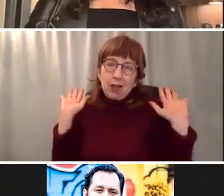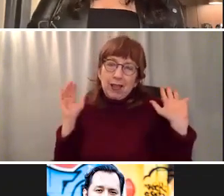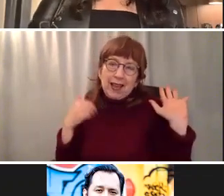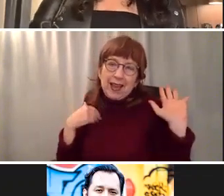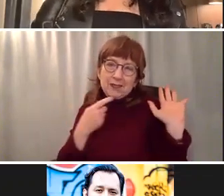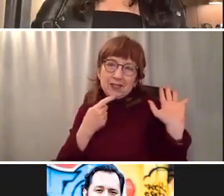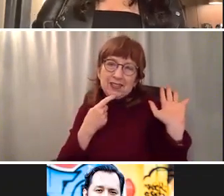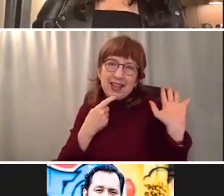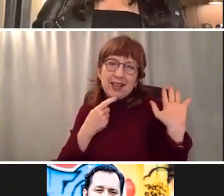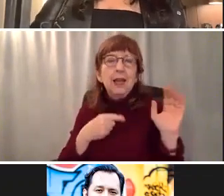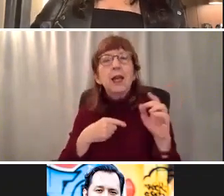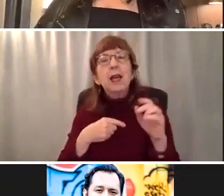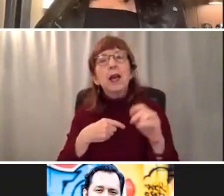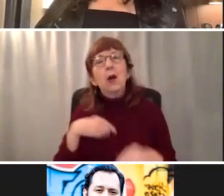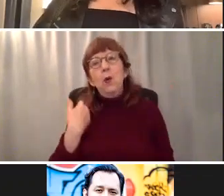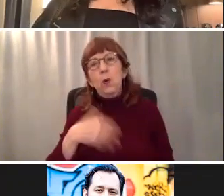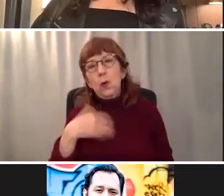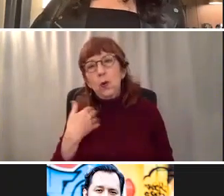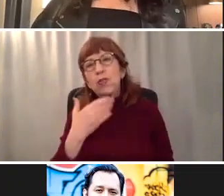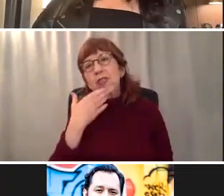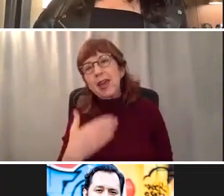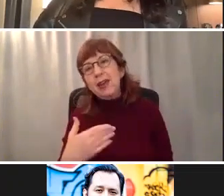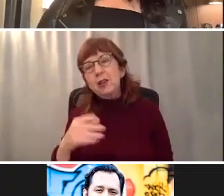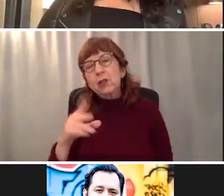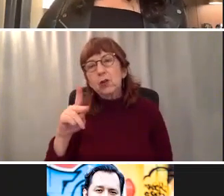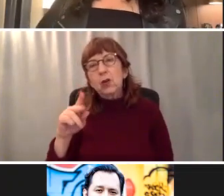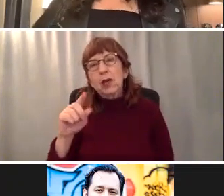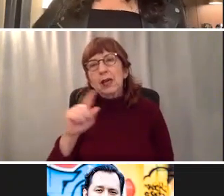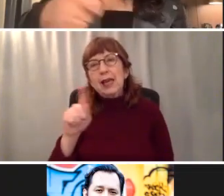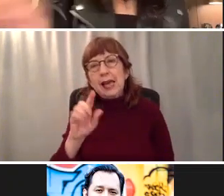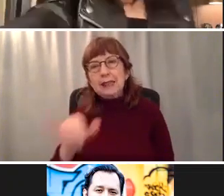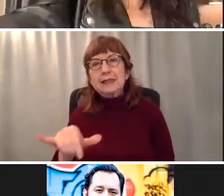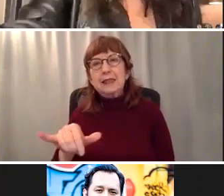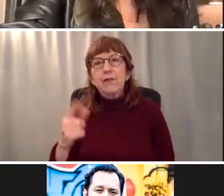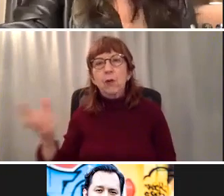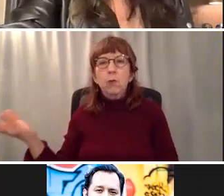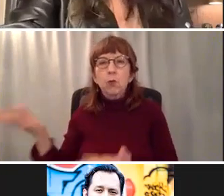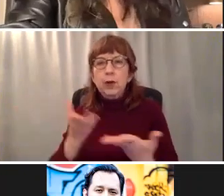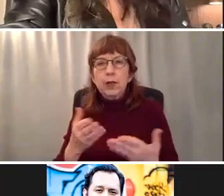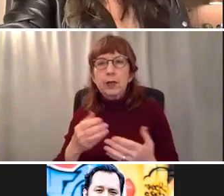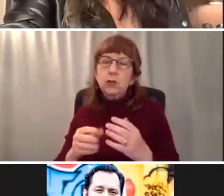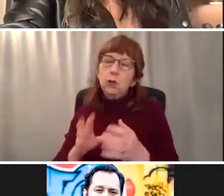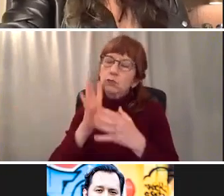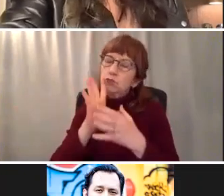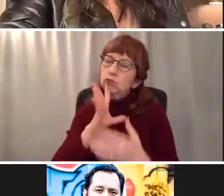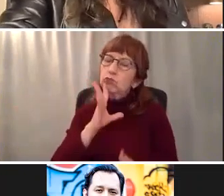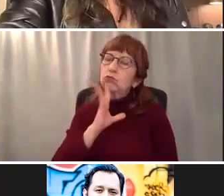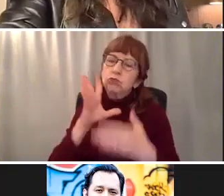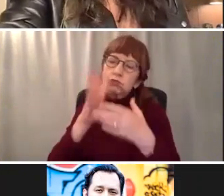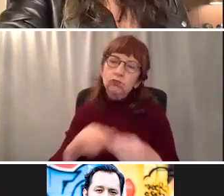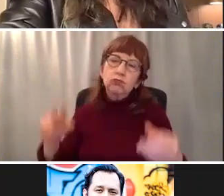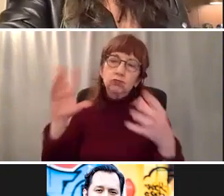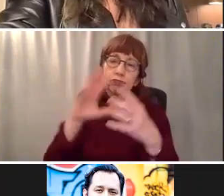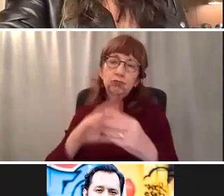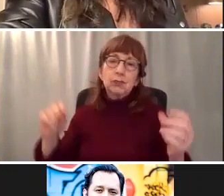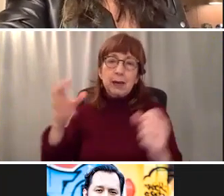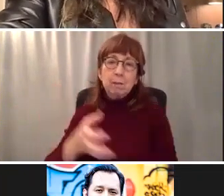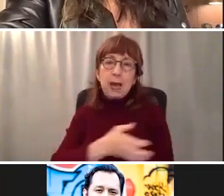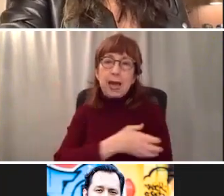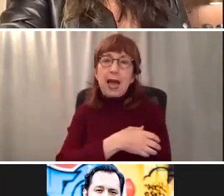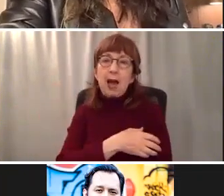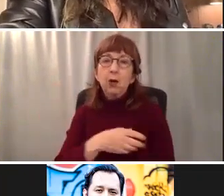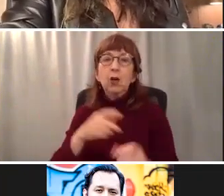say. Thank you, Kazi, for bringing your eloquence and your power to that, to telling us